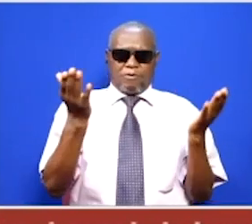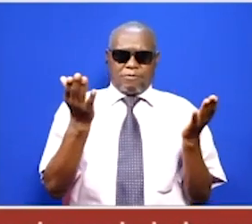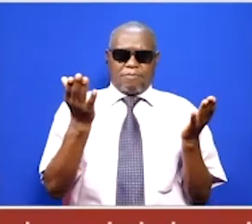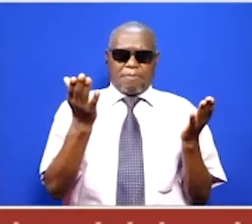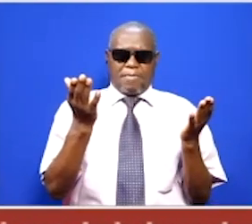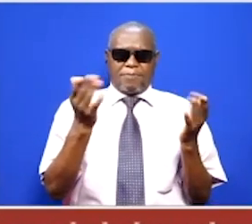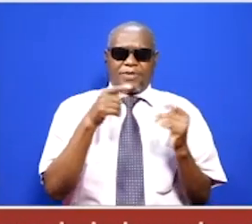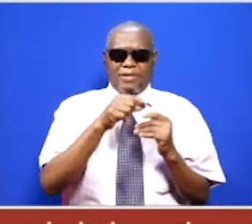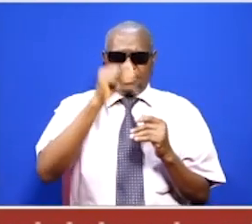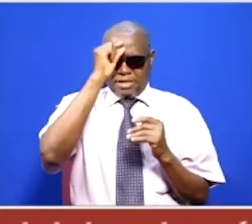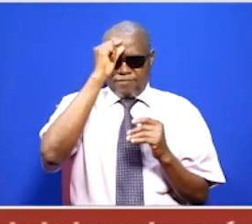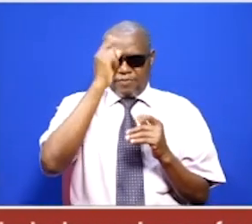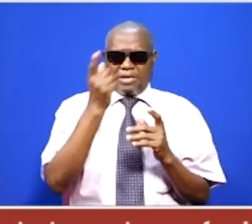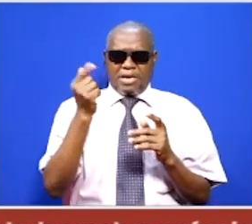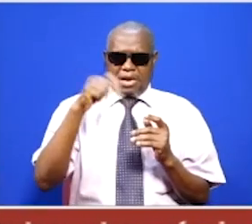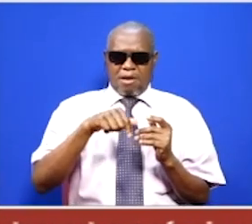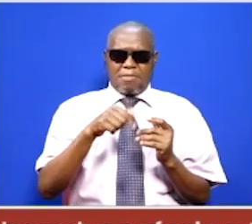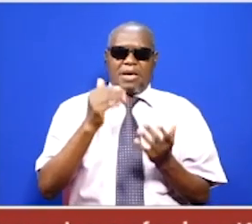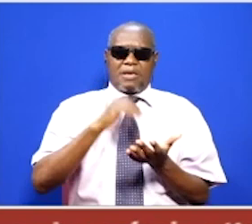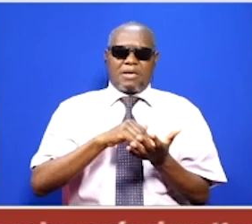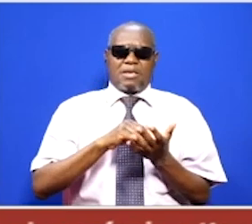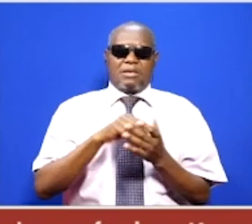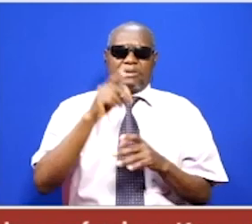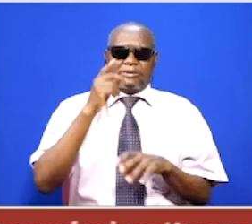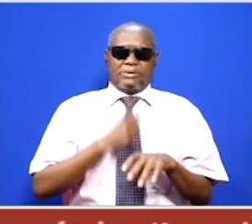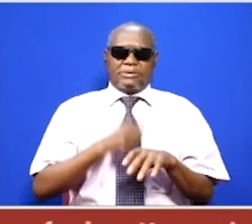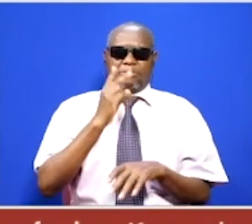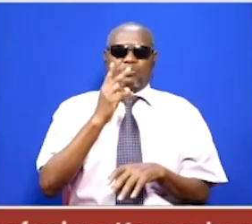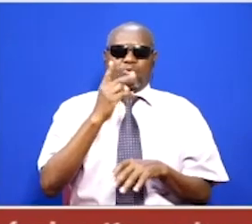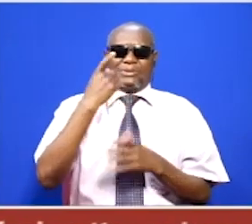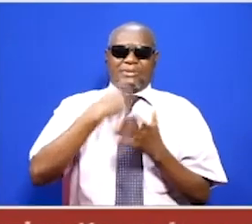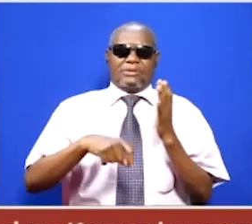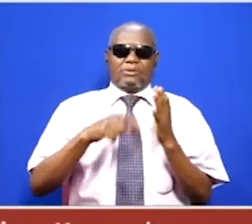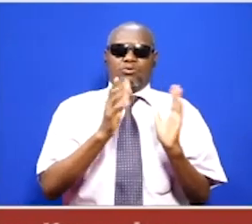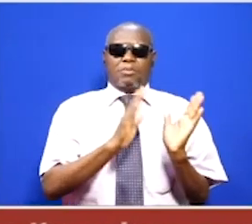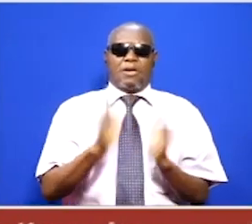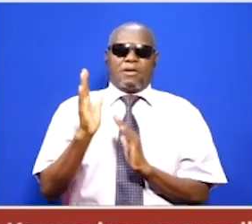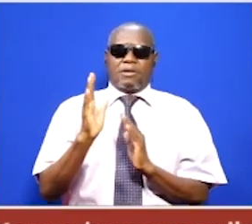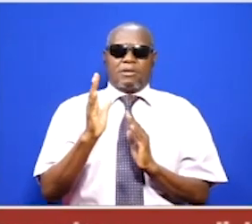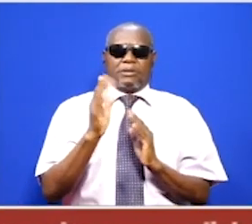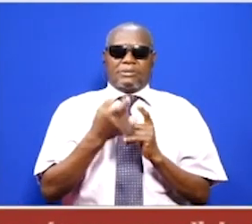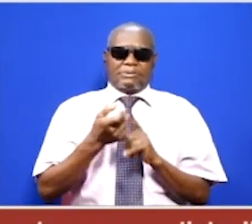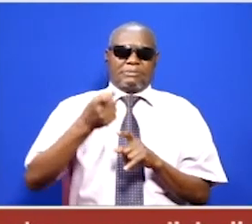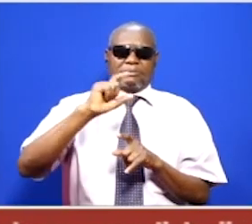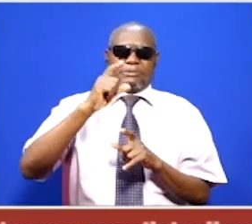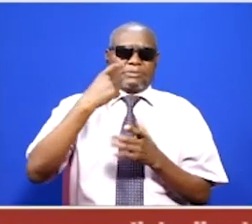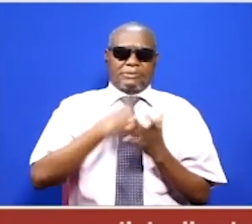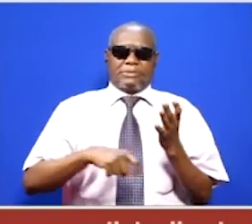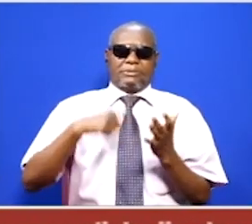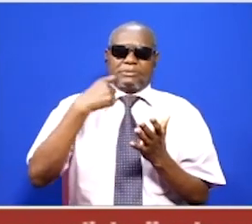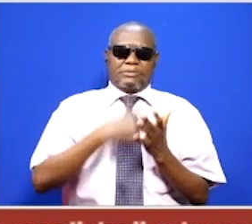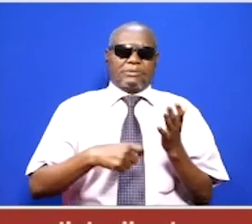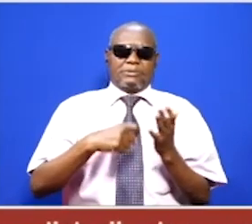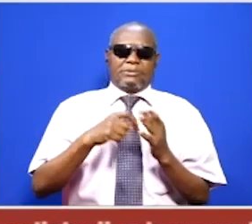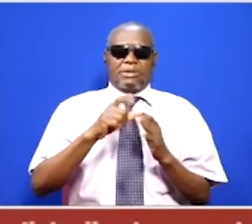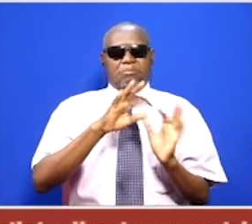this regime is coming again with a double taxation plan with increased taxes of